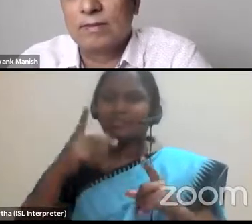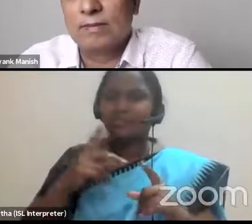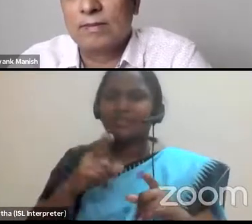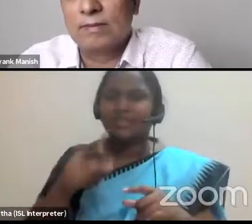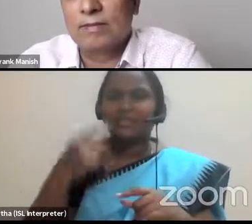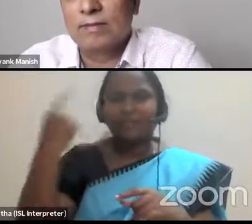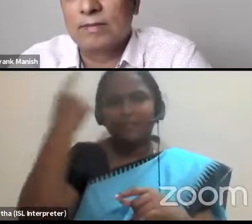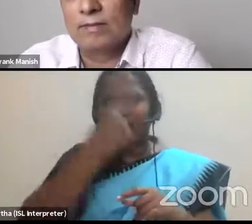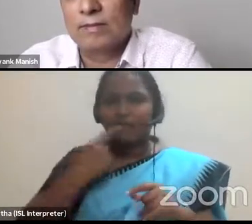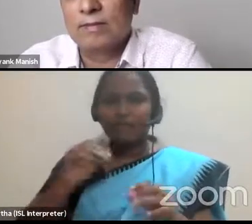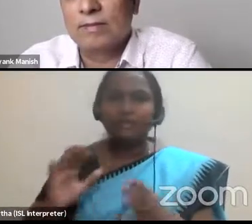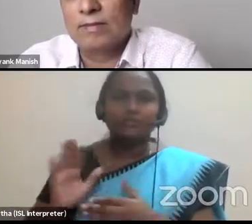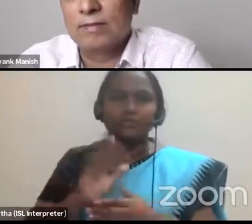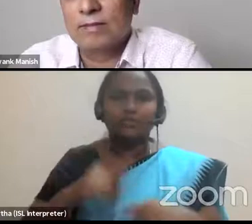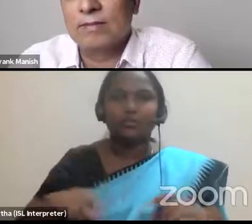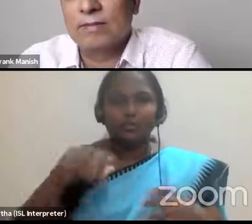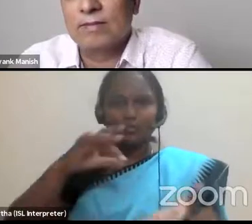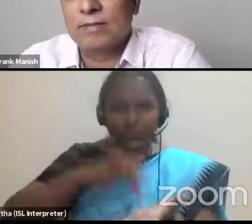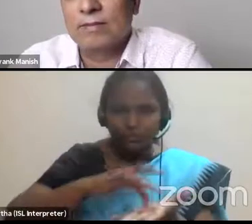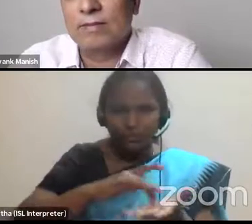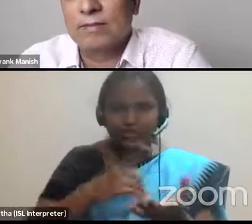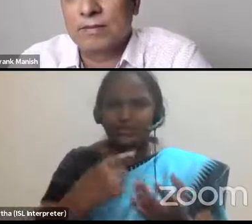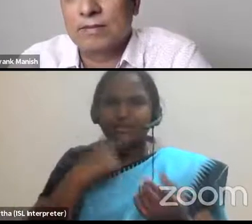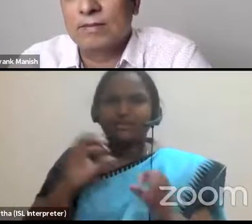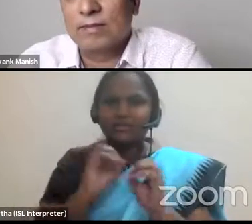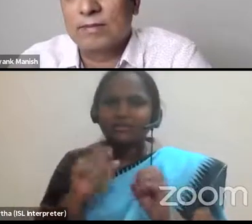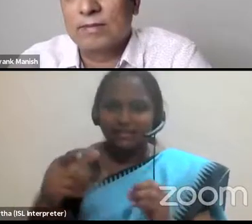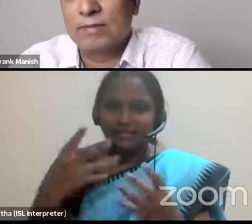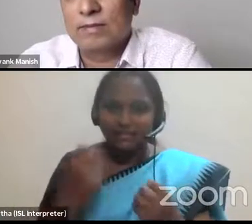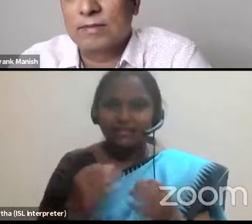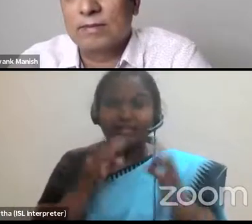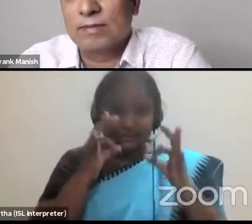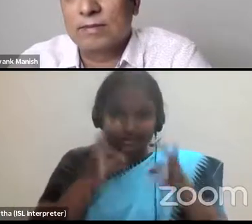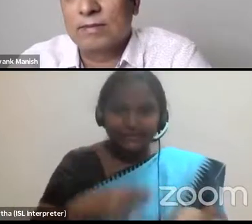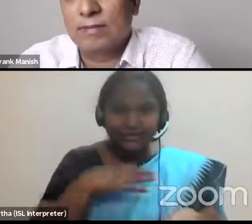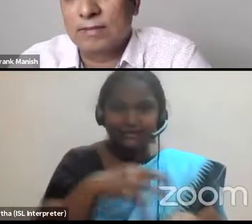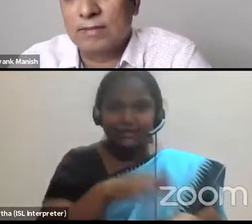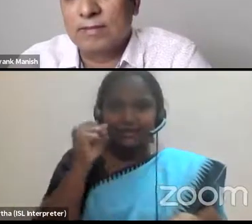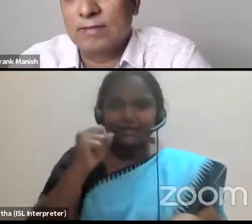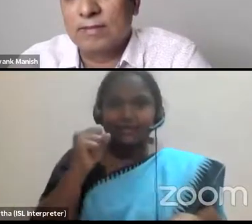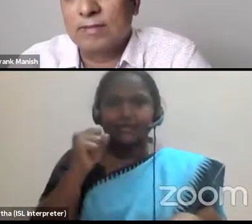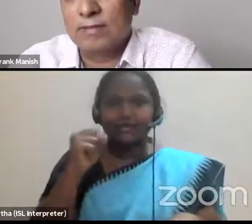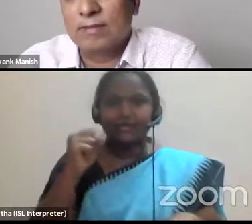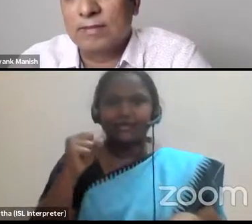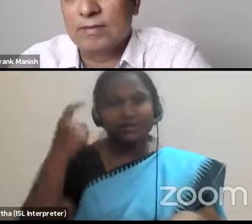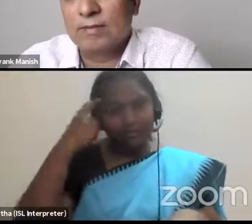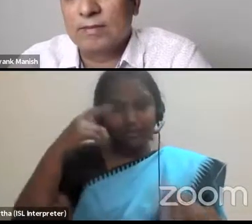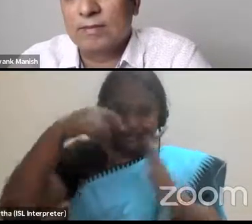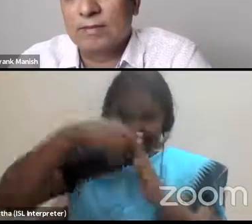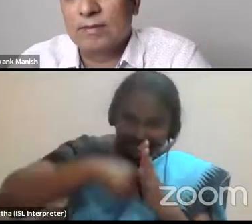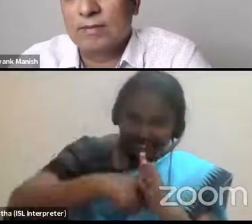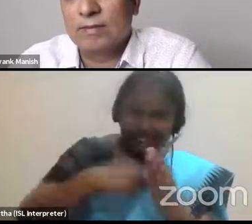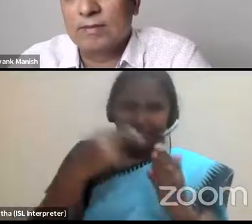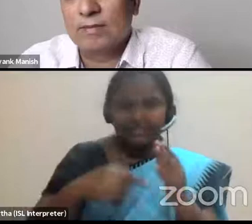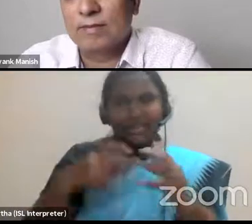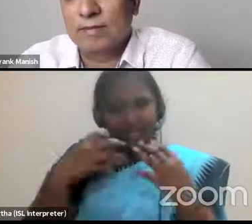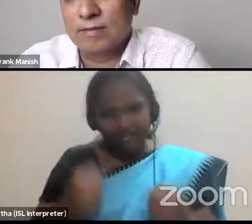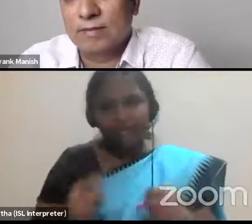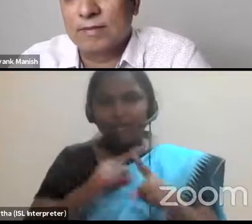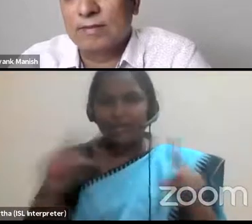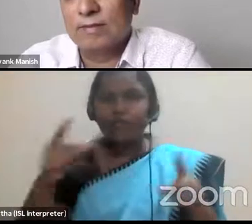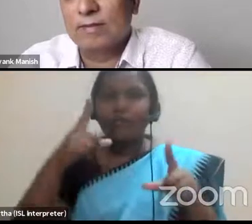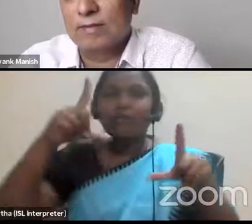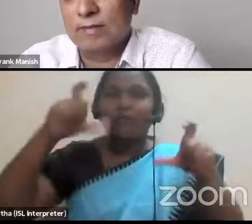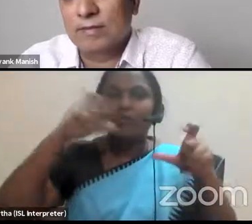phase superimposition. So we don't have Hussain now. We cannot really we can just get Hussain from the digital archives. We got the footage